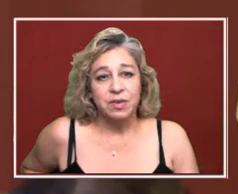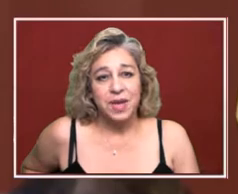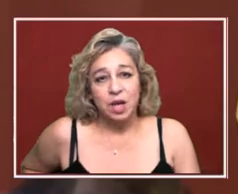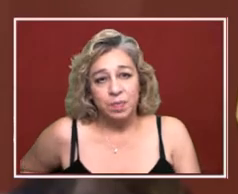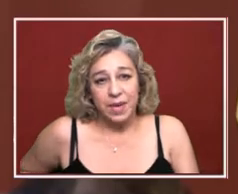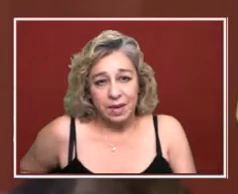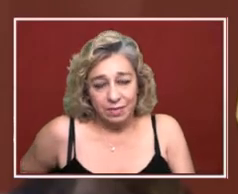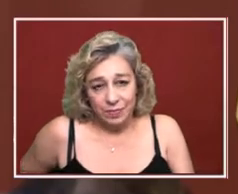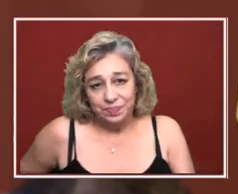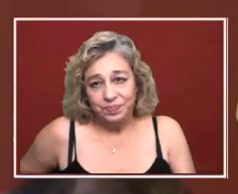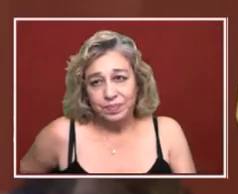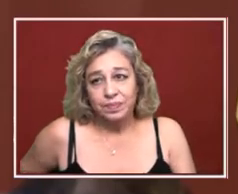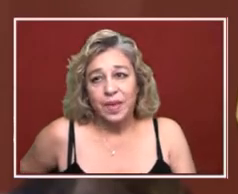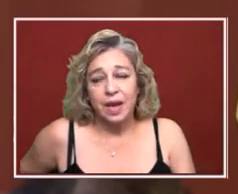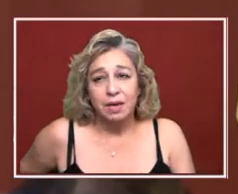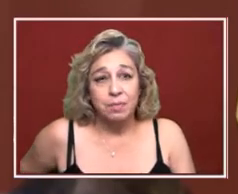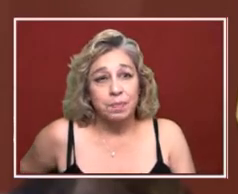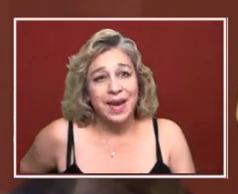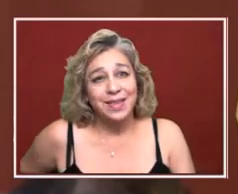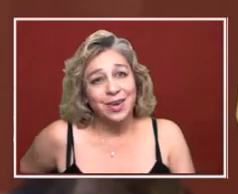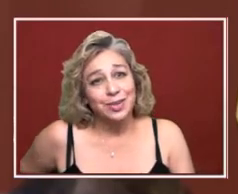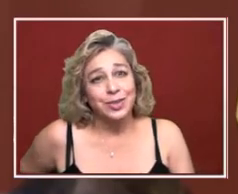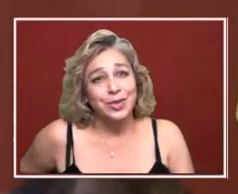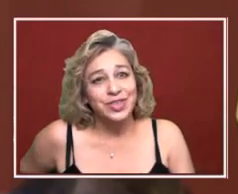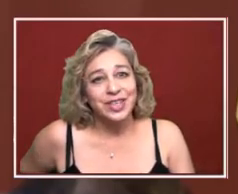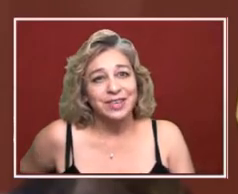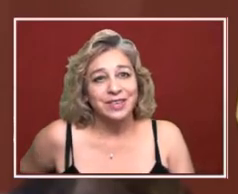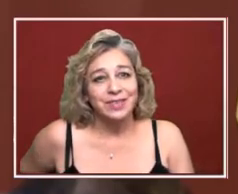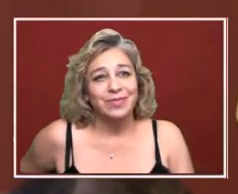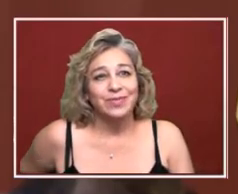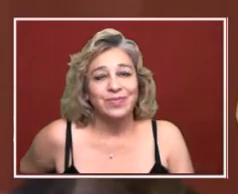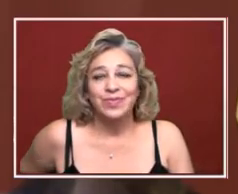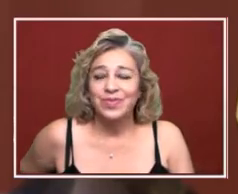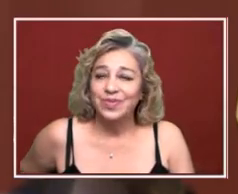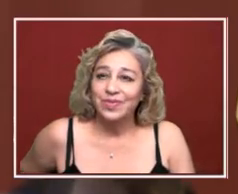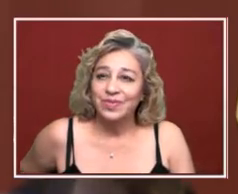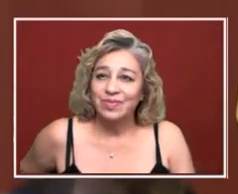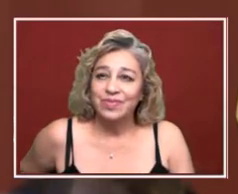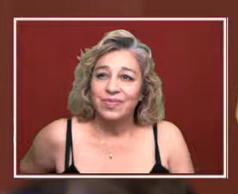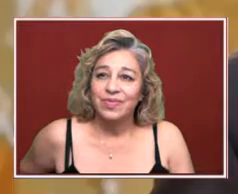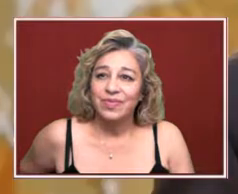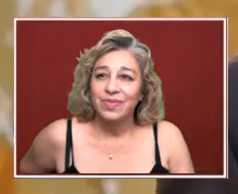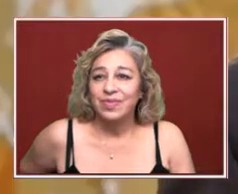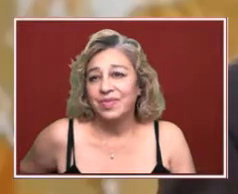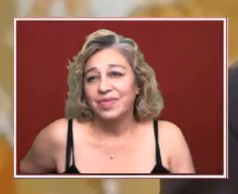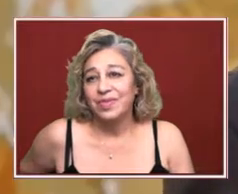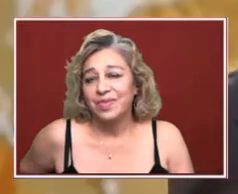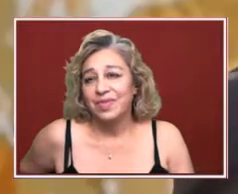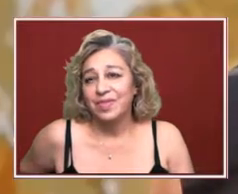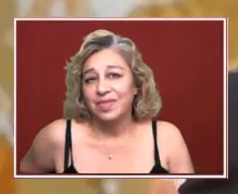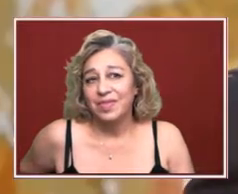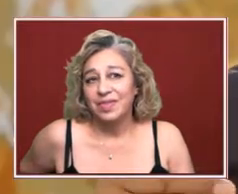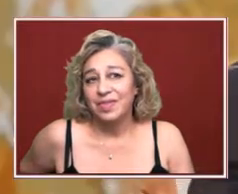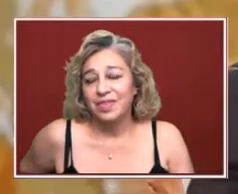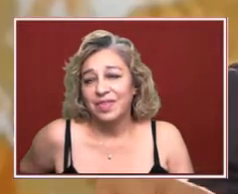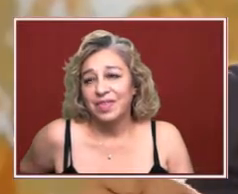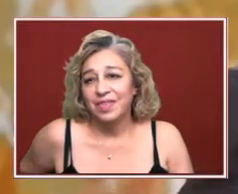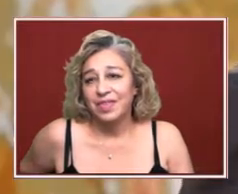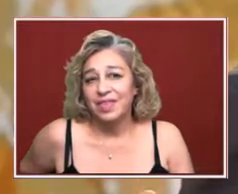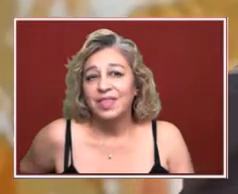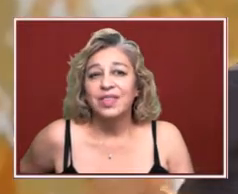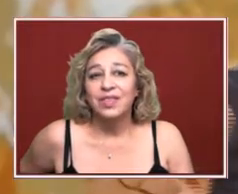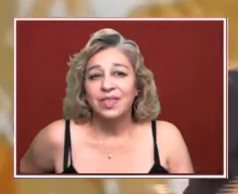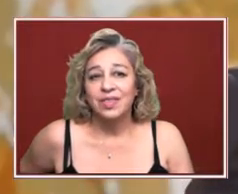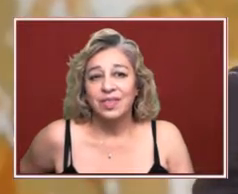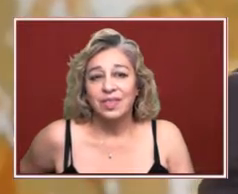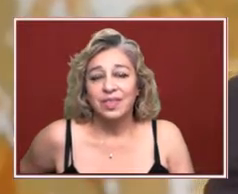prevented from helping by the Constitution. Para ayudar en tareas